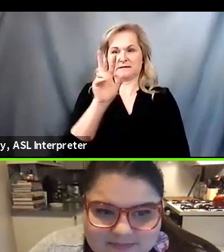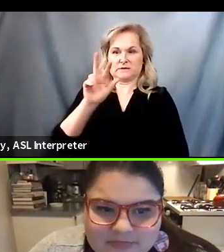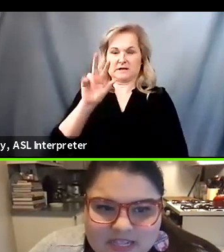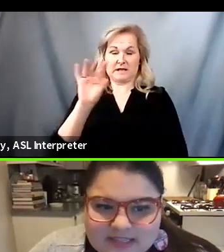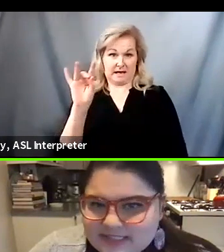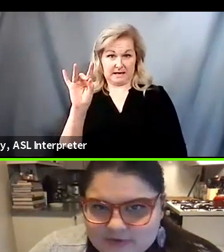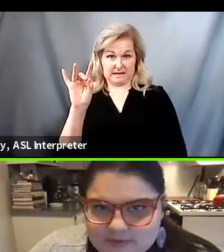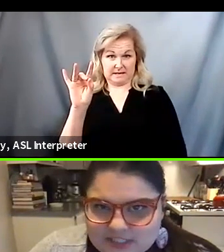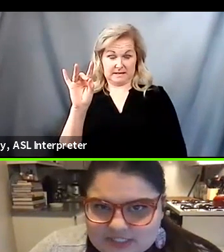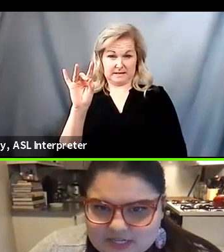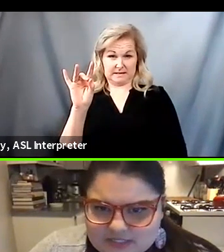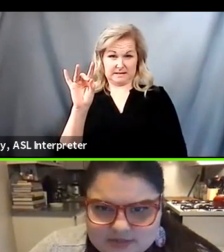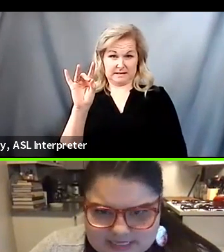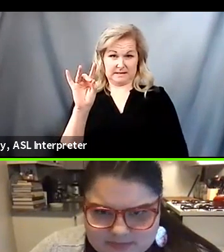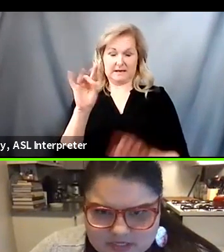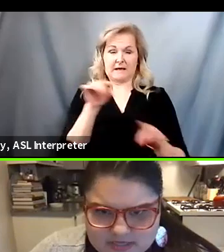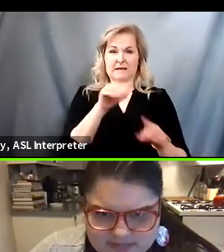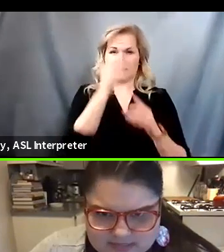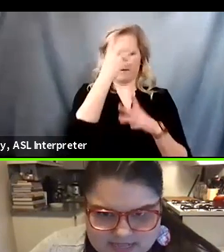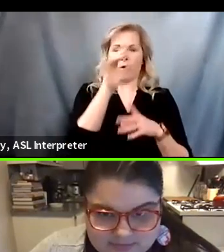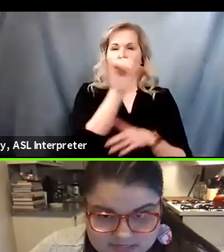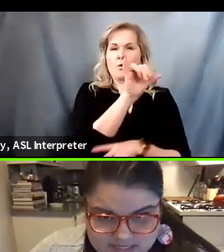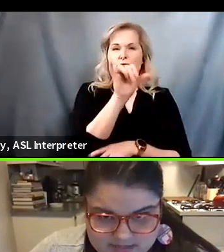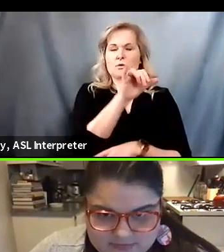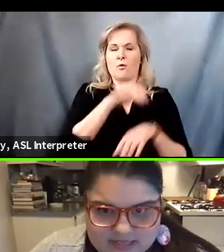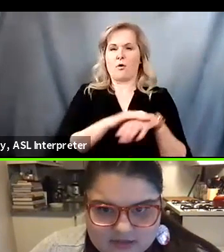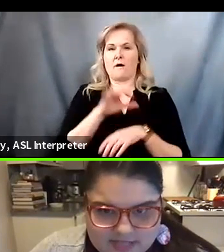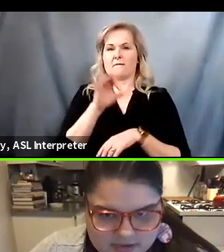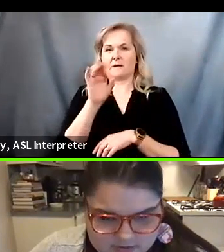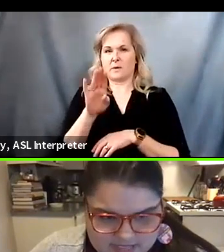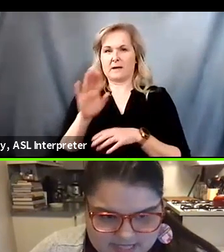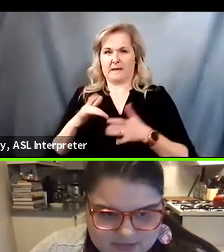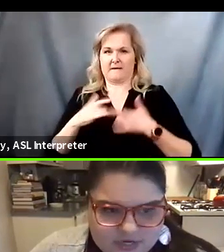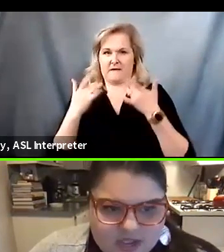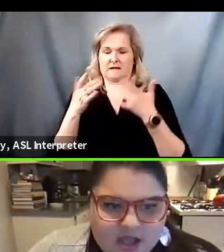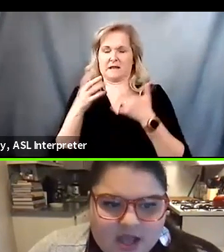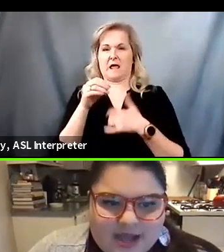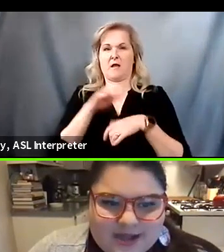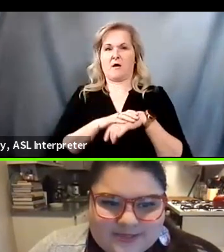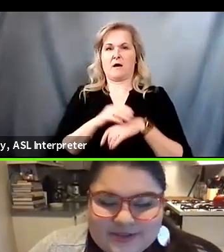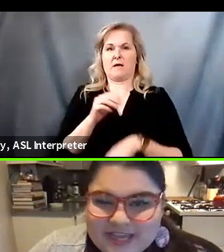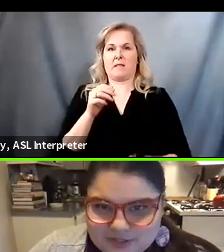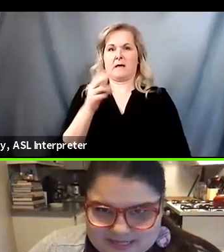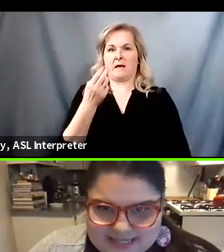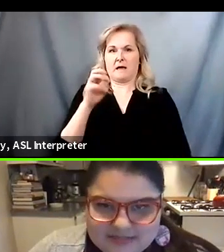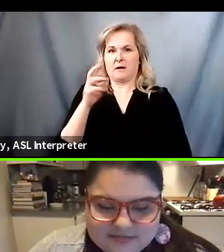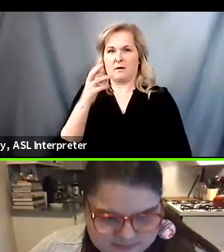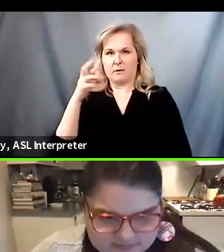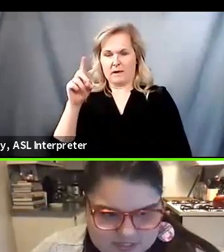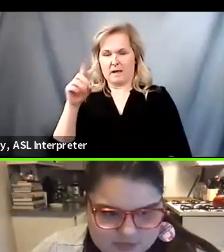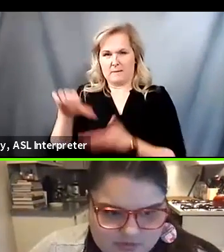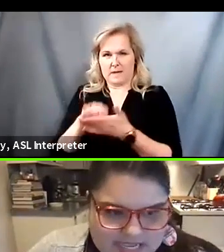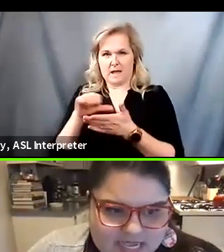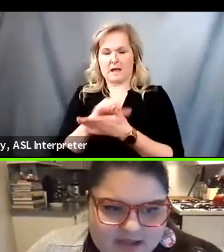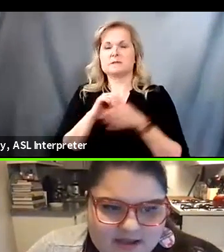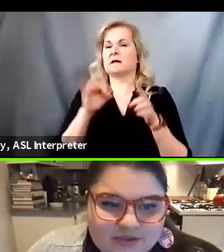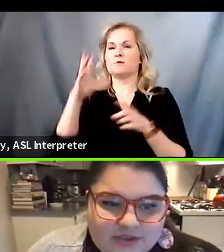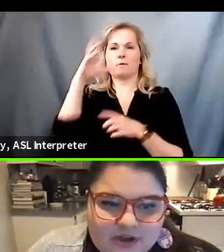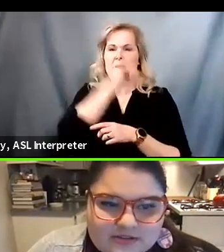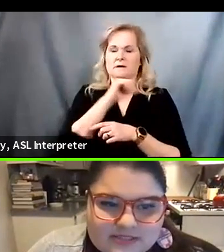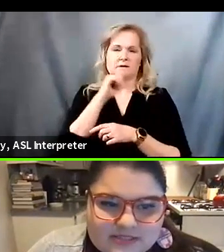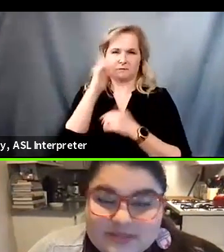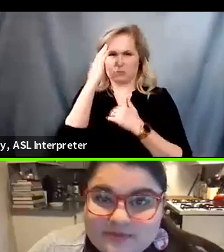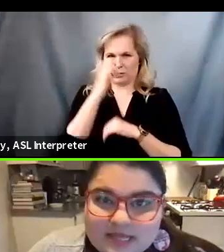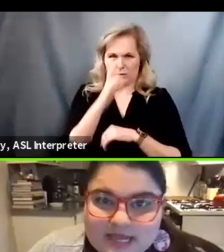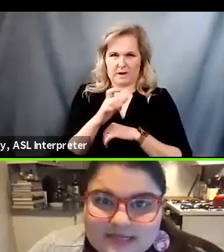1-803-323-7638. This information is also on the Facebook event, I believe, and on the HowlRound page. So in case you miss it, don't worry. You